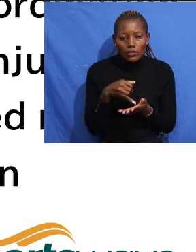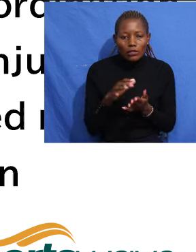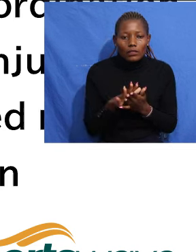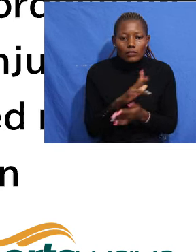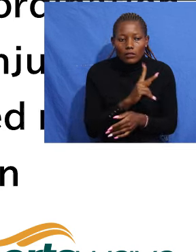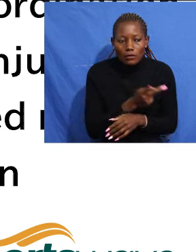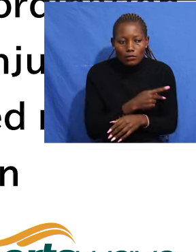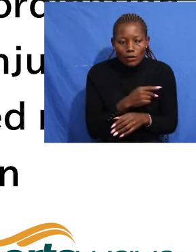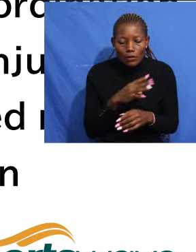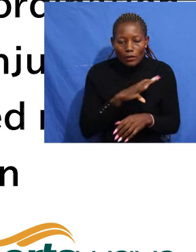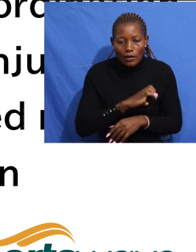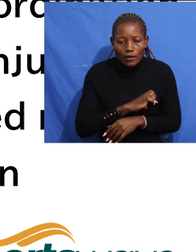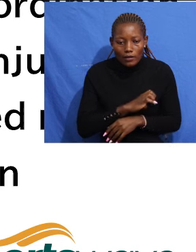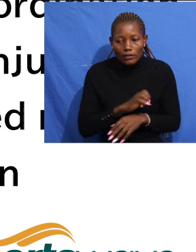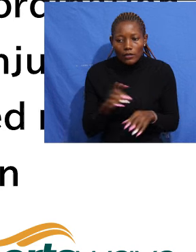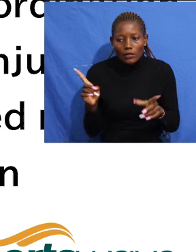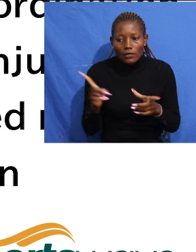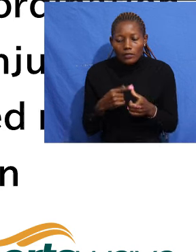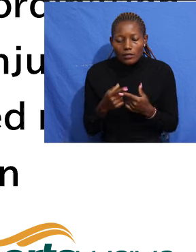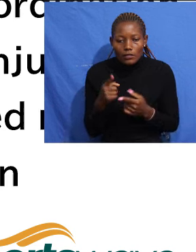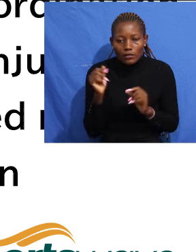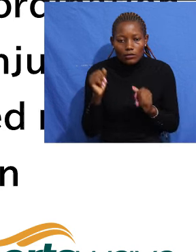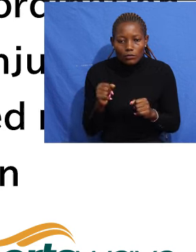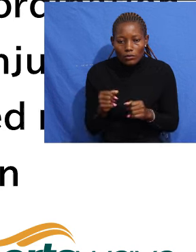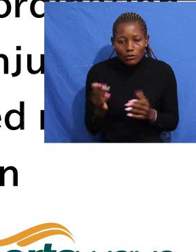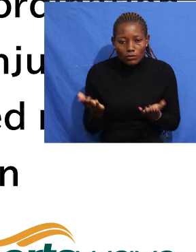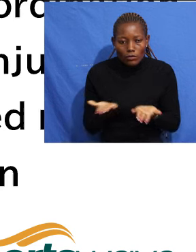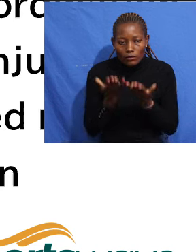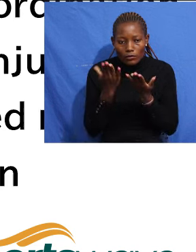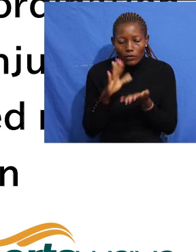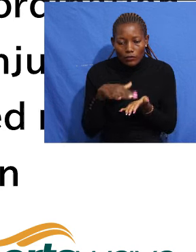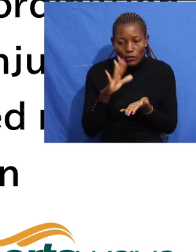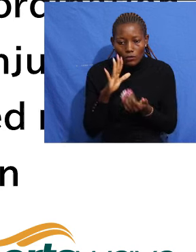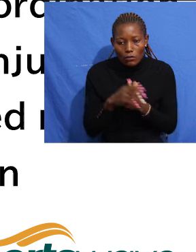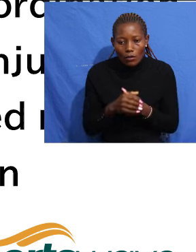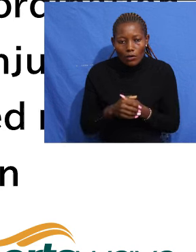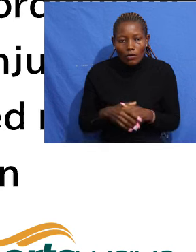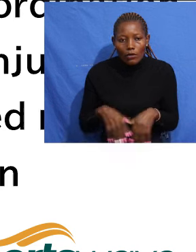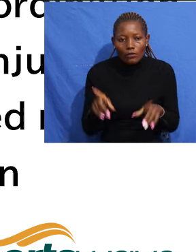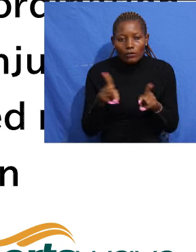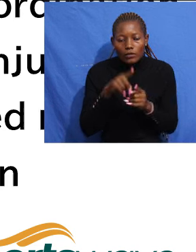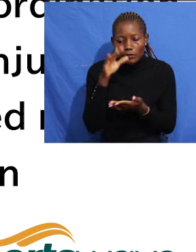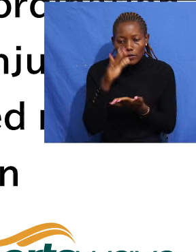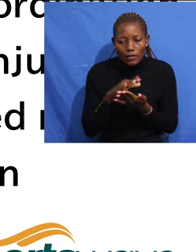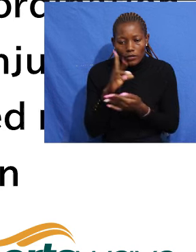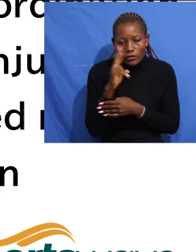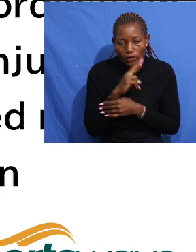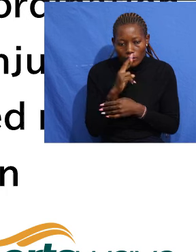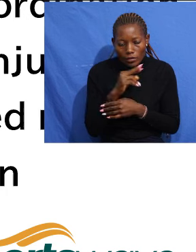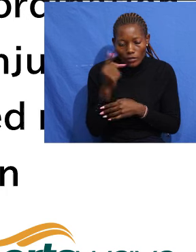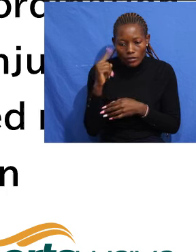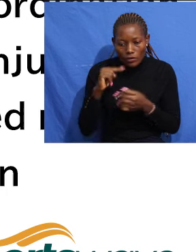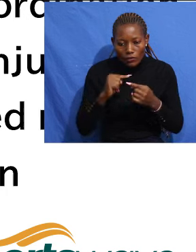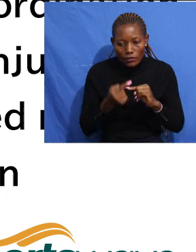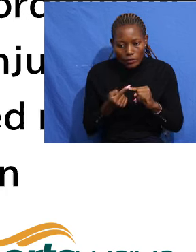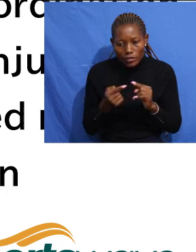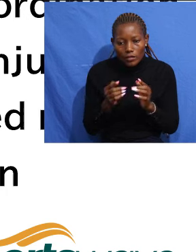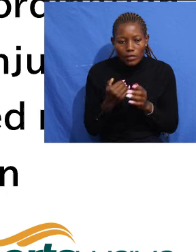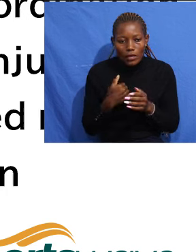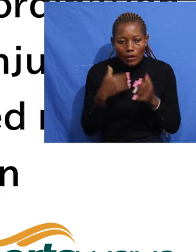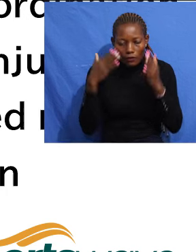other than that, you can get improved motor coordination, decreased risk of injury, positive and focused mind,